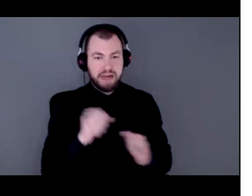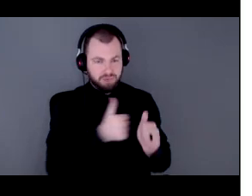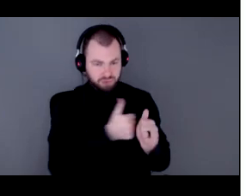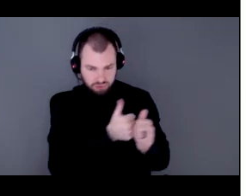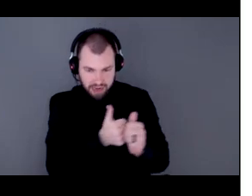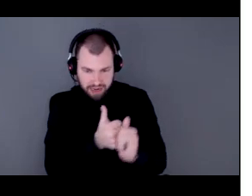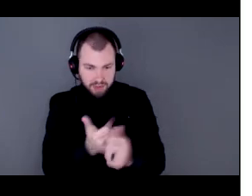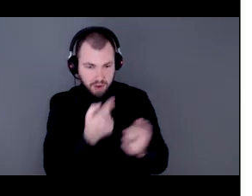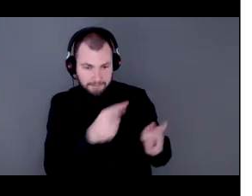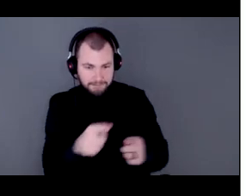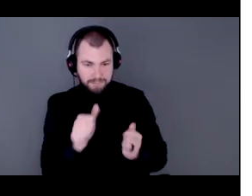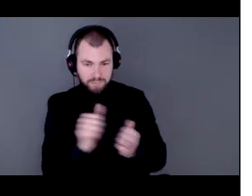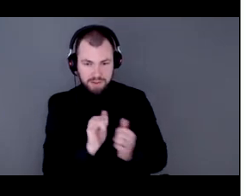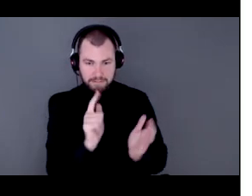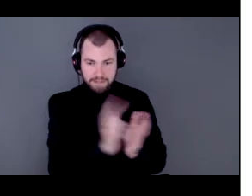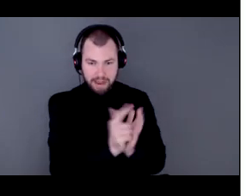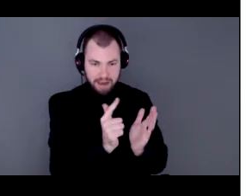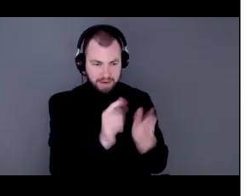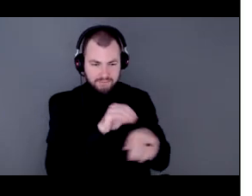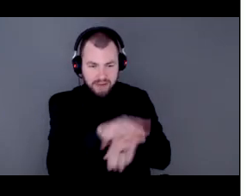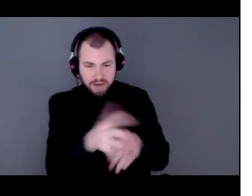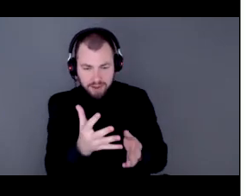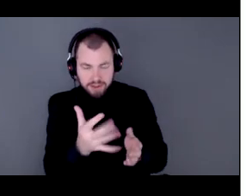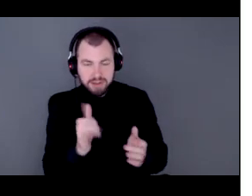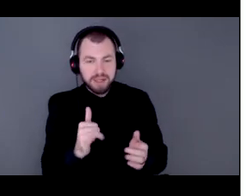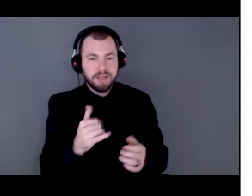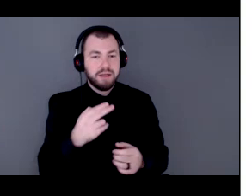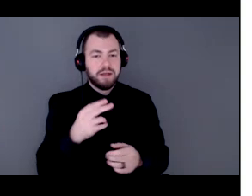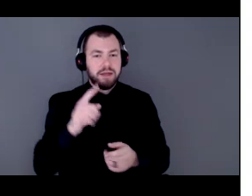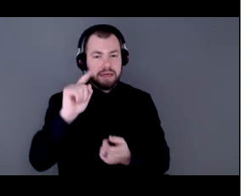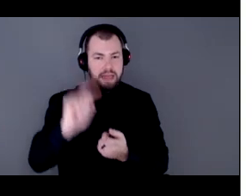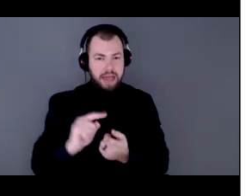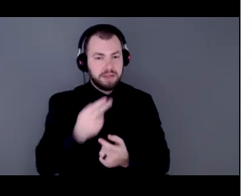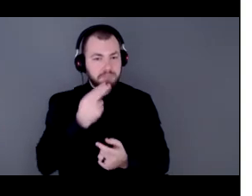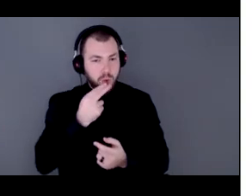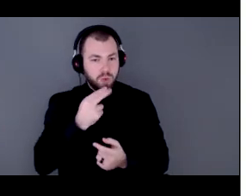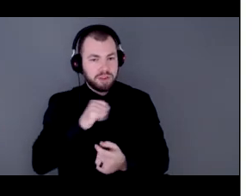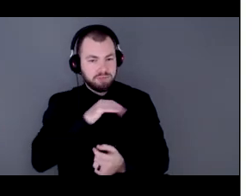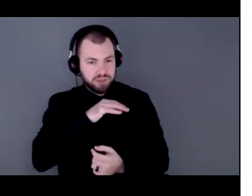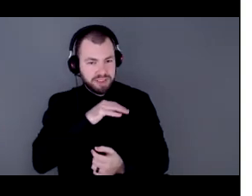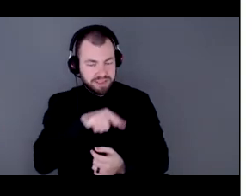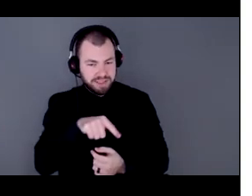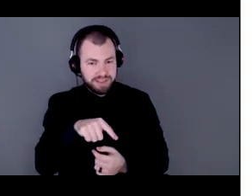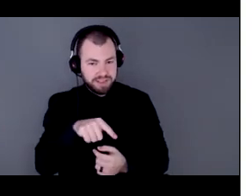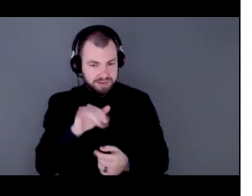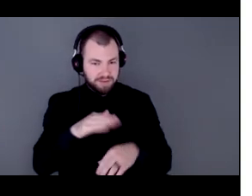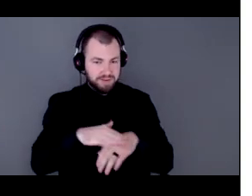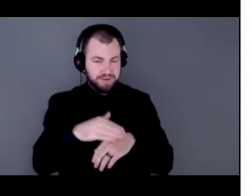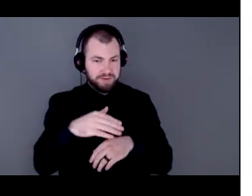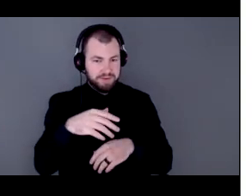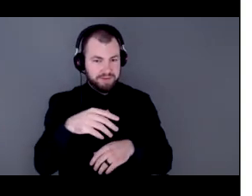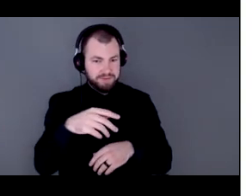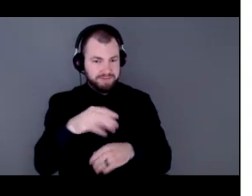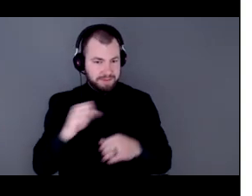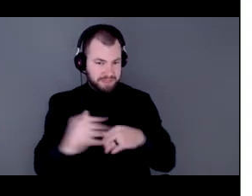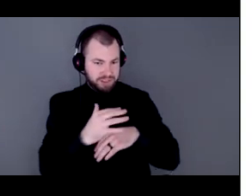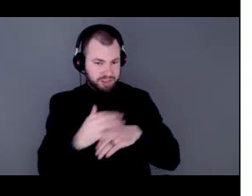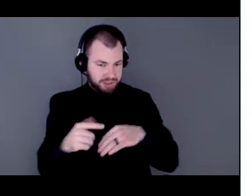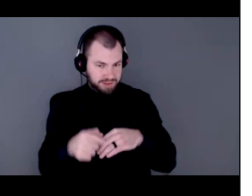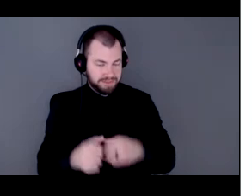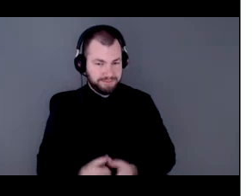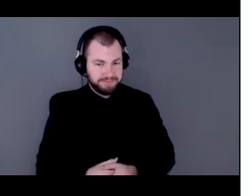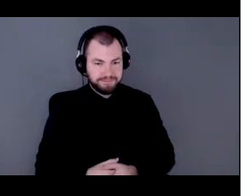those bans, like the smoking decline in smoking debris that is on the out of Palms Beach. Next slide.